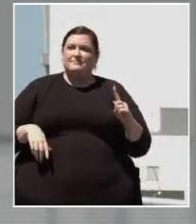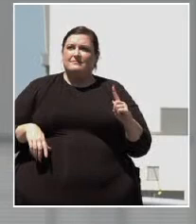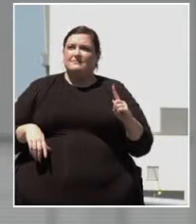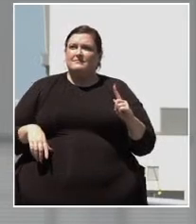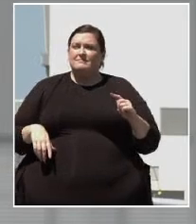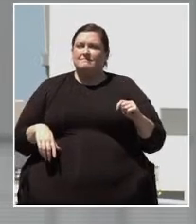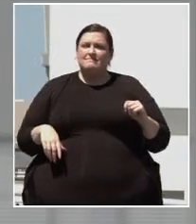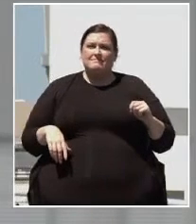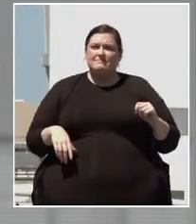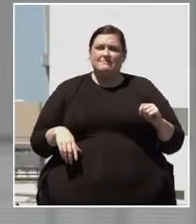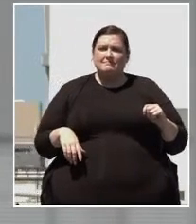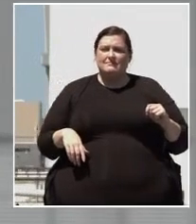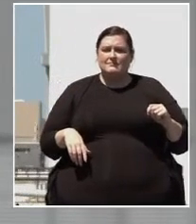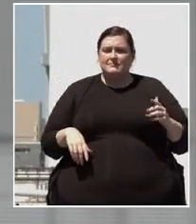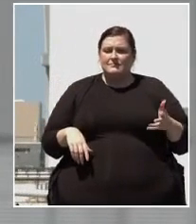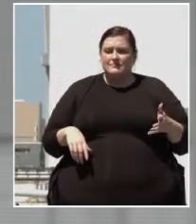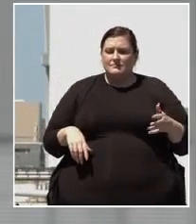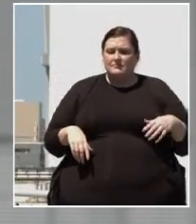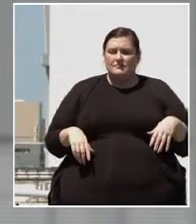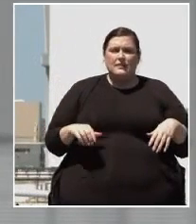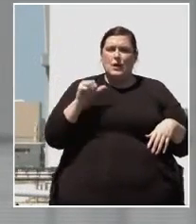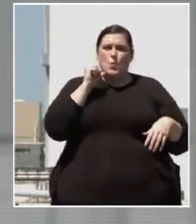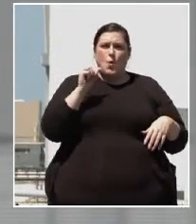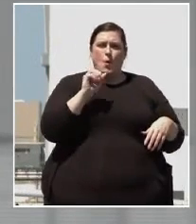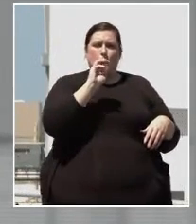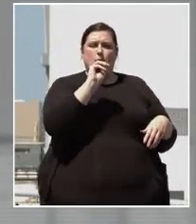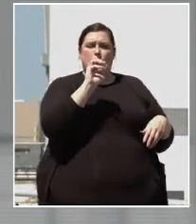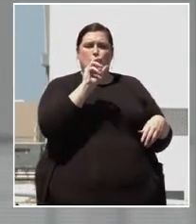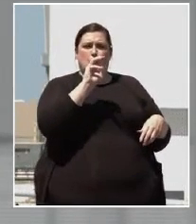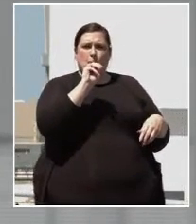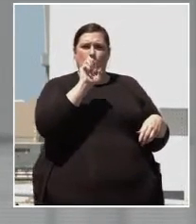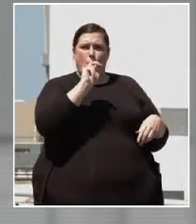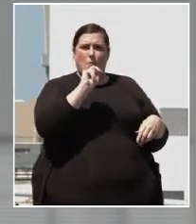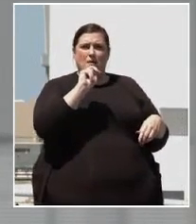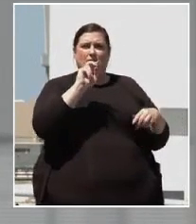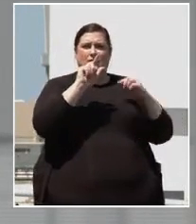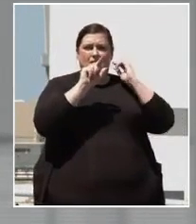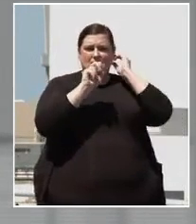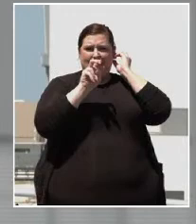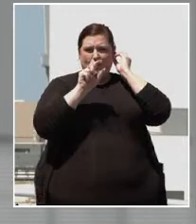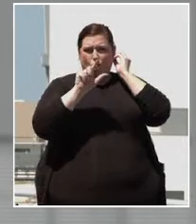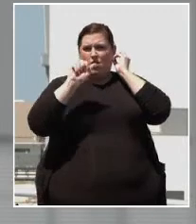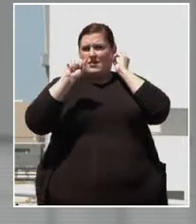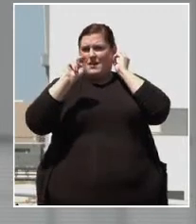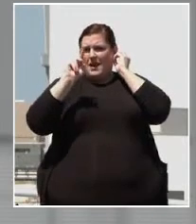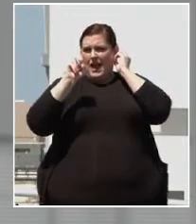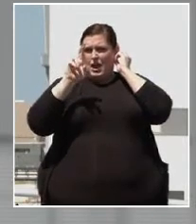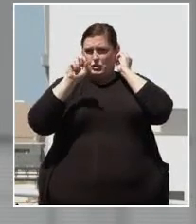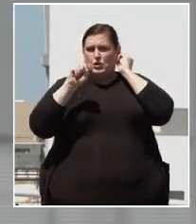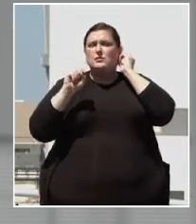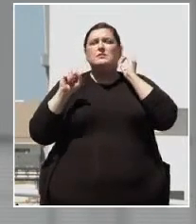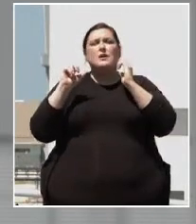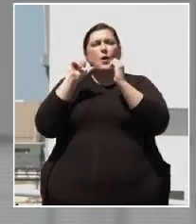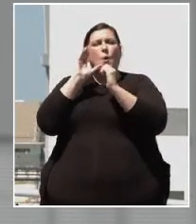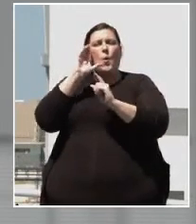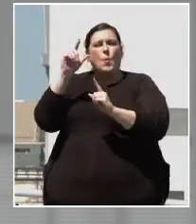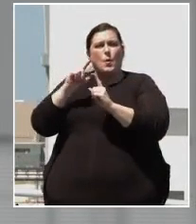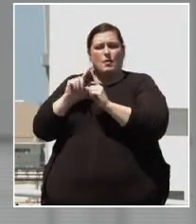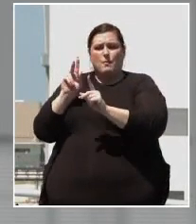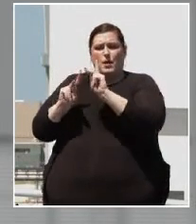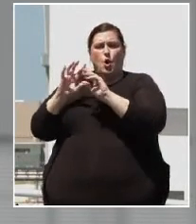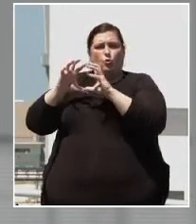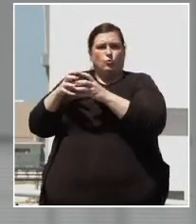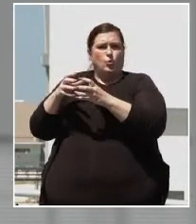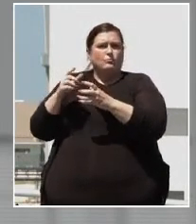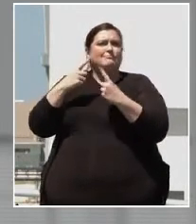be a Borman LEL and Anders it'll be a crew that will be announced later this